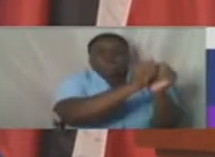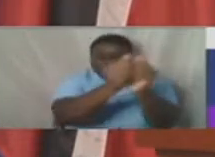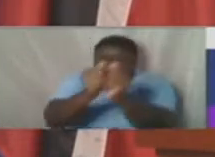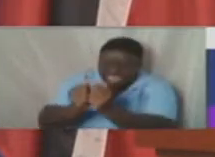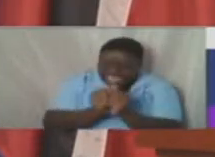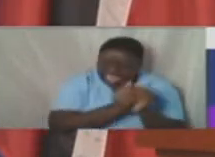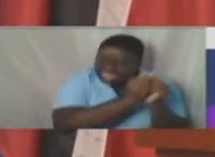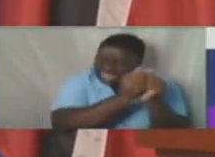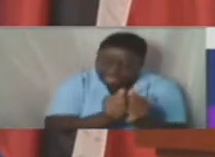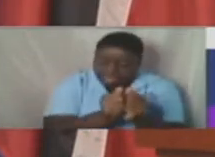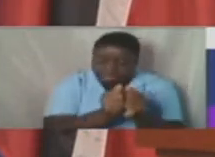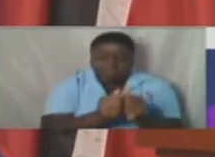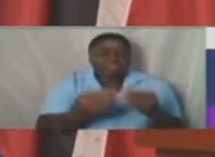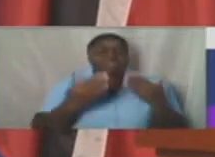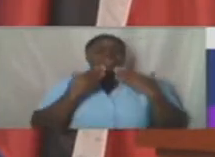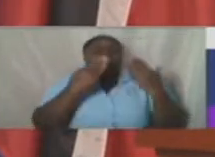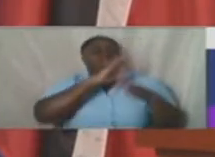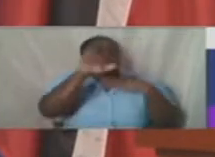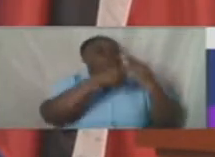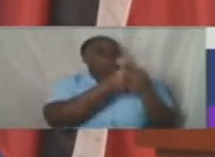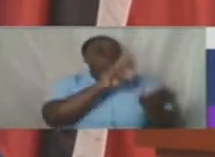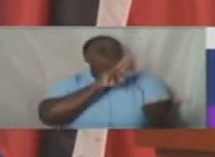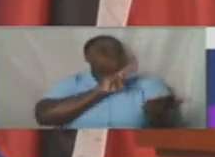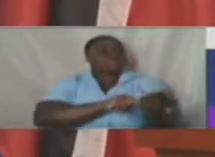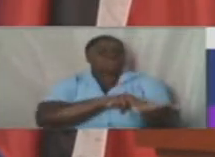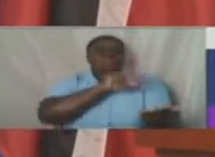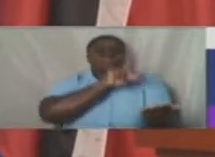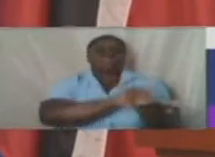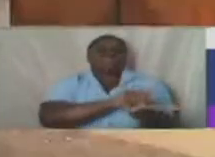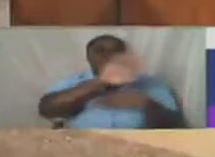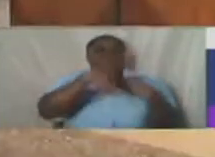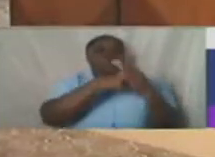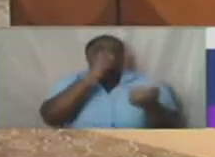for all of their hard work. Thank you.